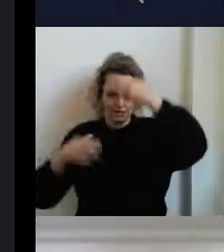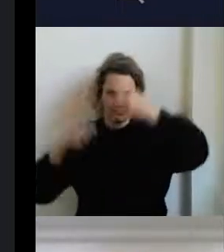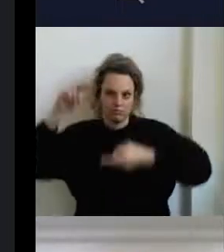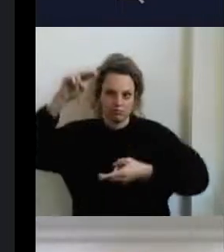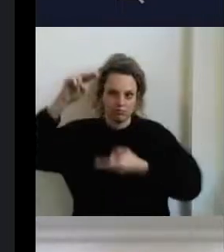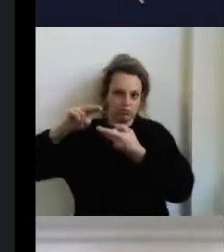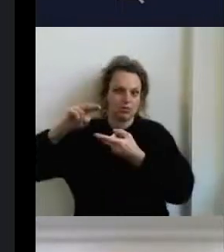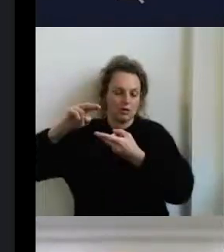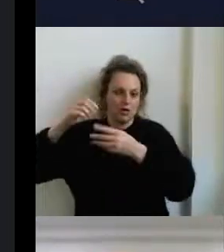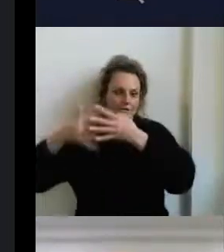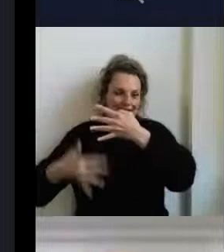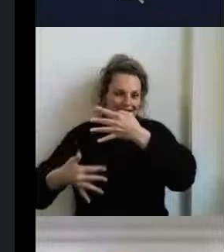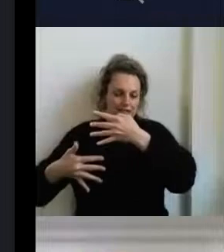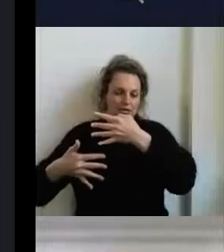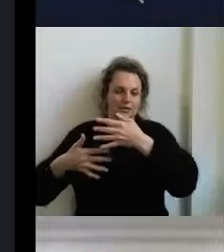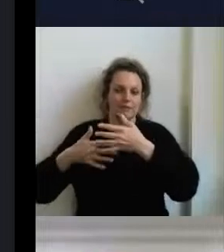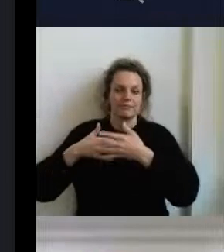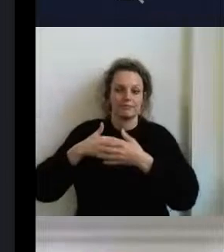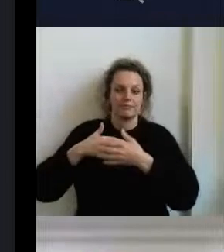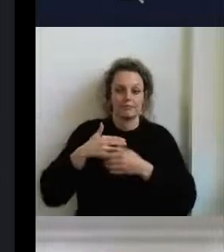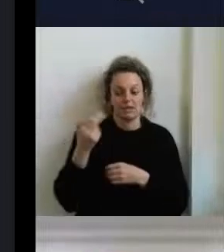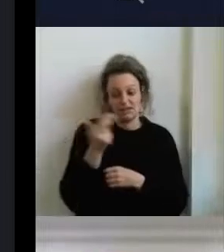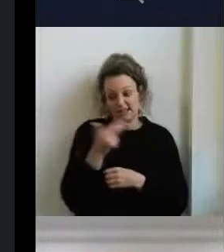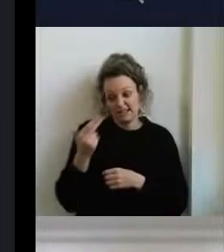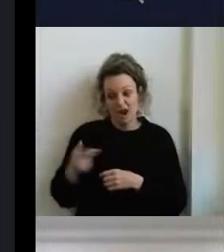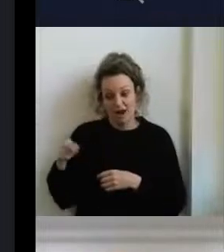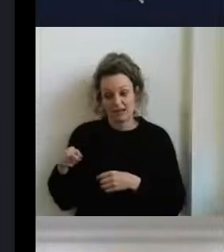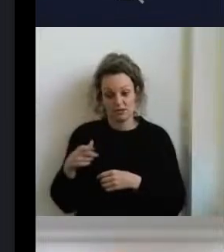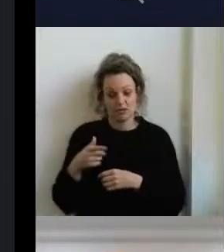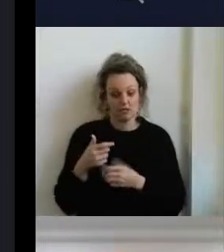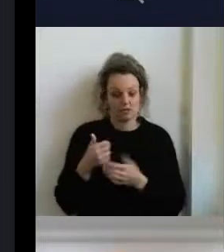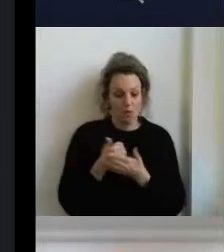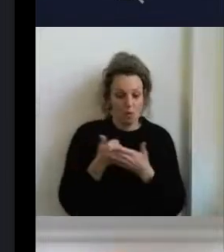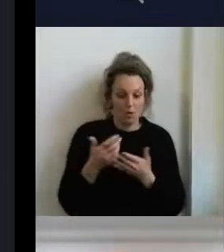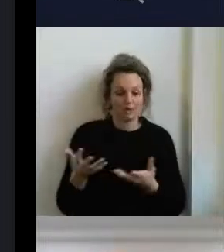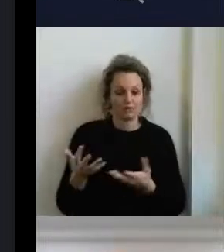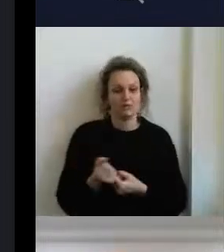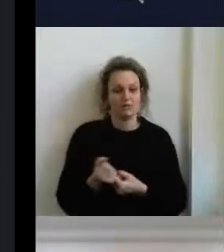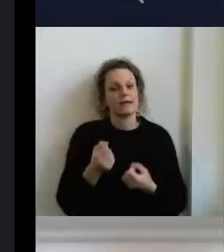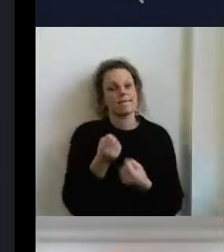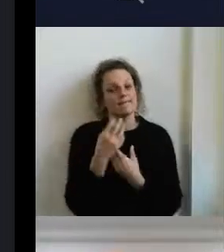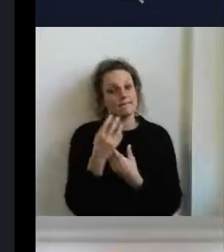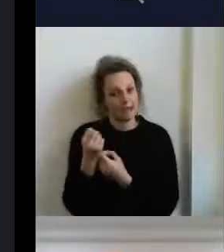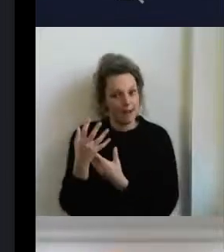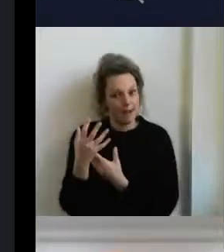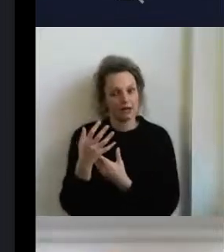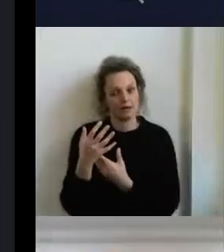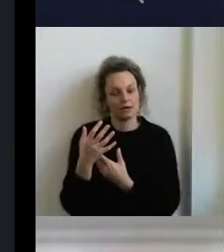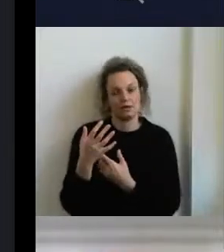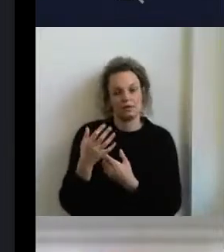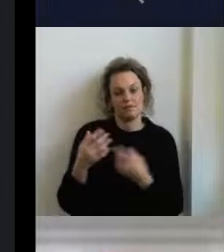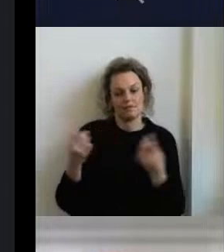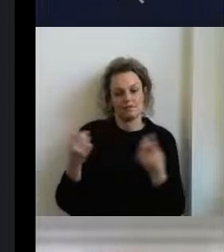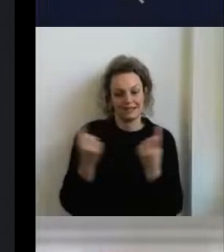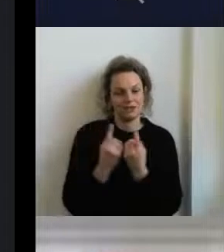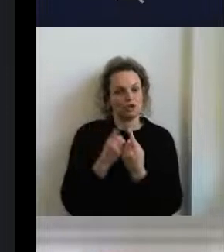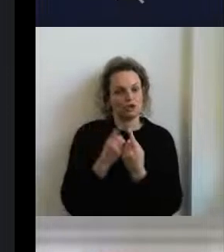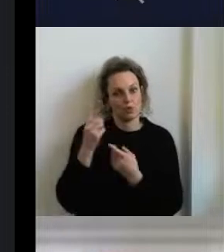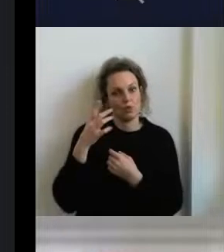thinking was, hey, we're constantly getting this feedback. Let's see if we can try and to address this issue that we've been